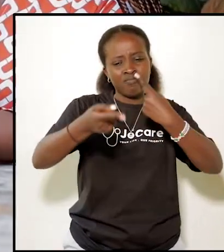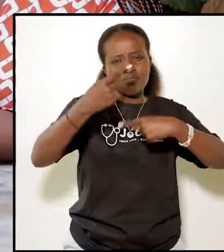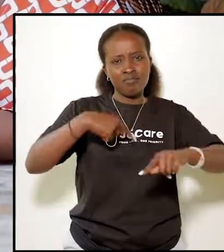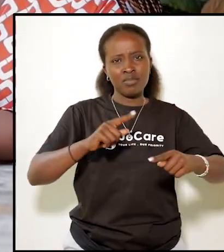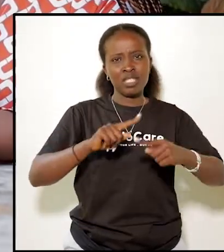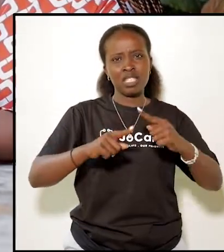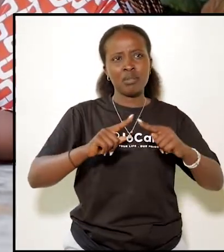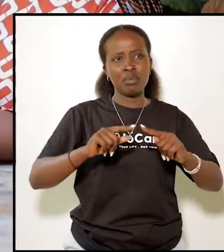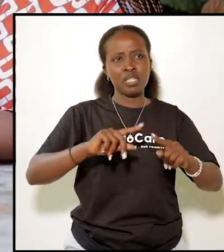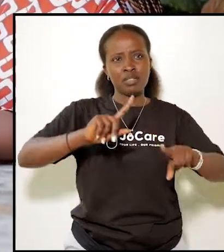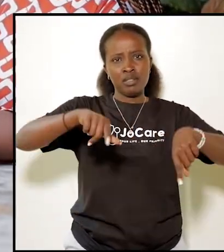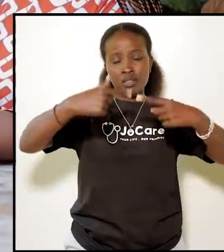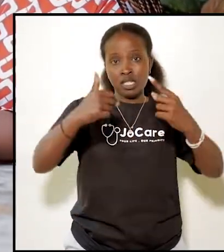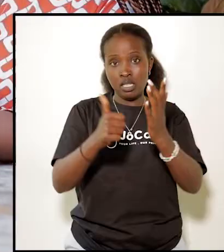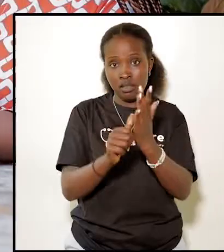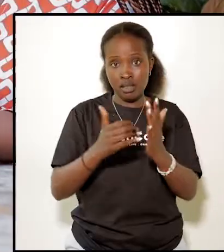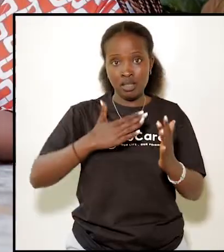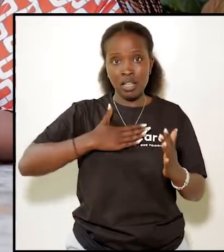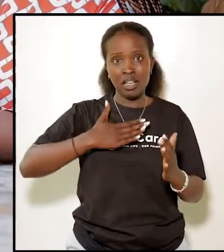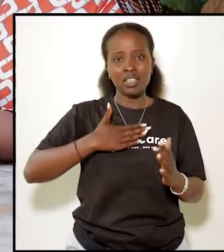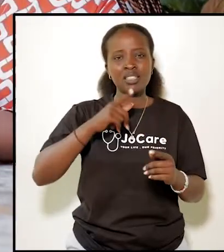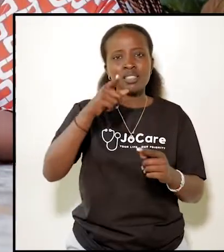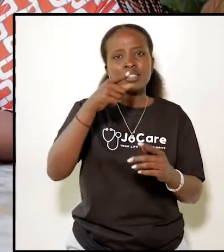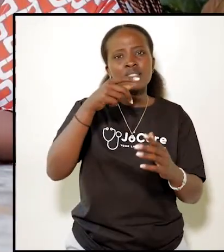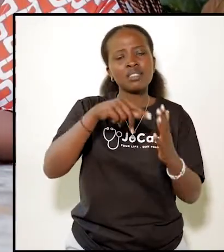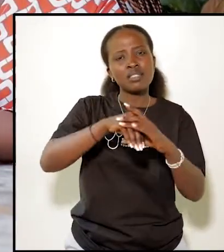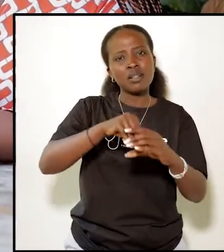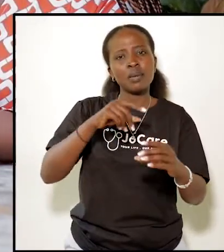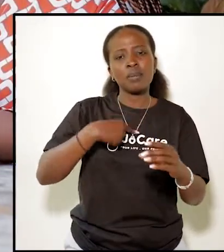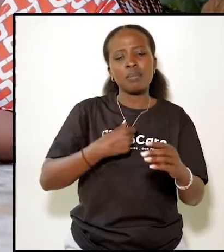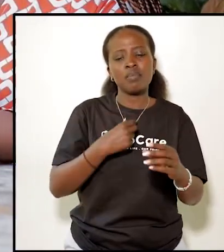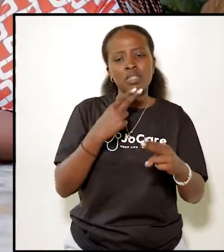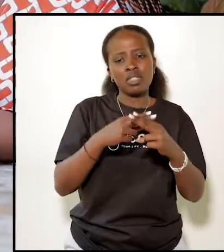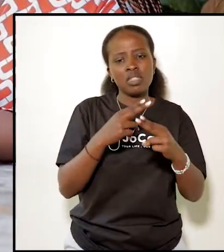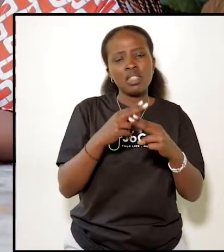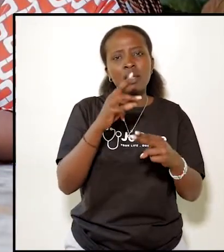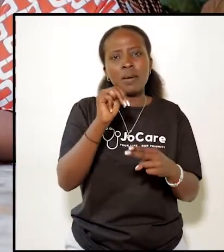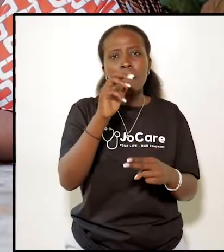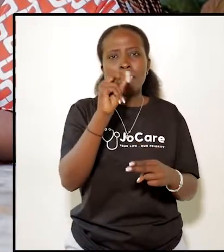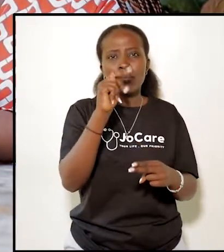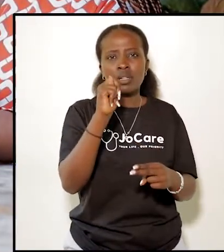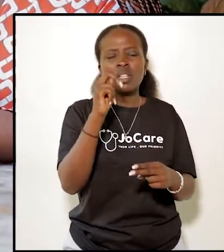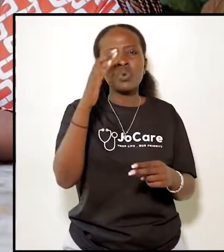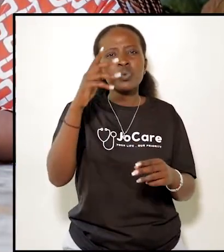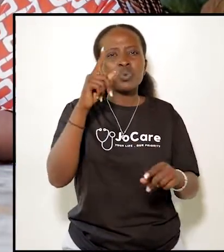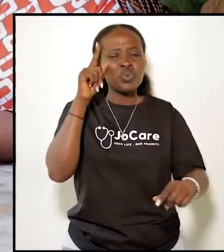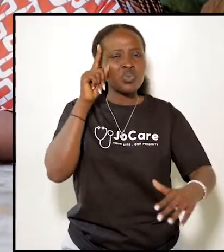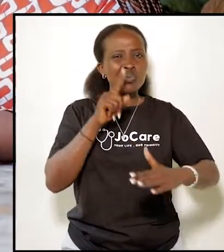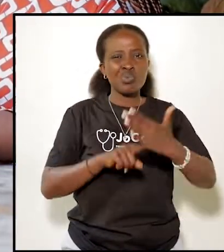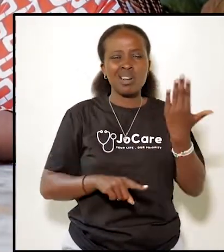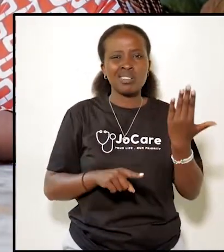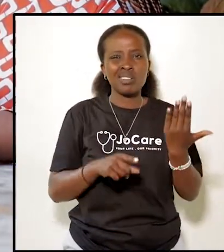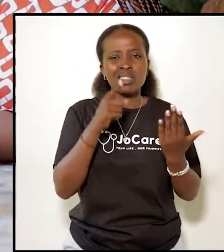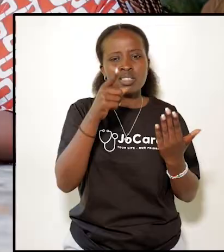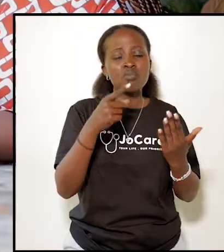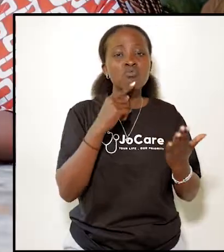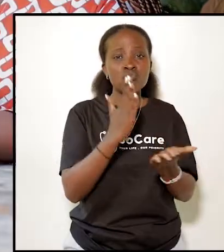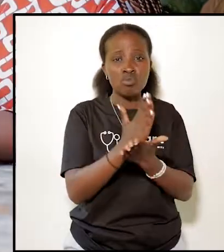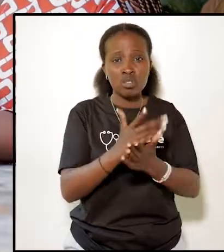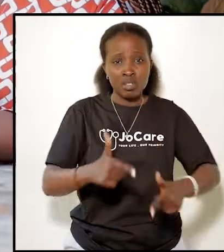modification. My next question is on that kind of lifestyle modification. What are